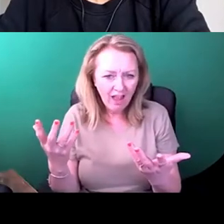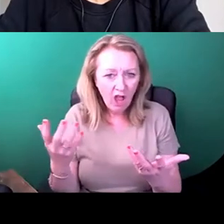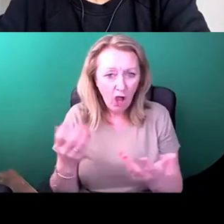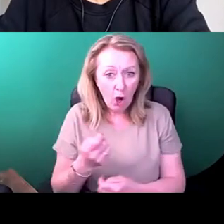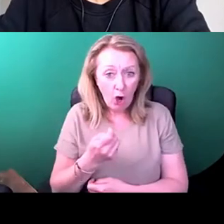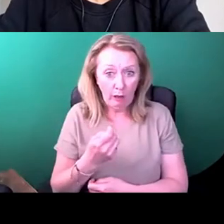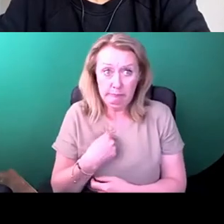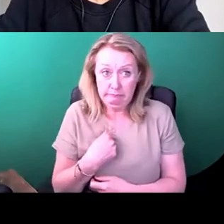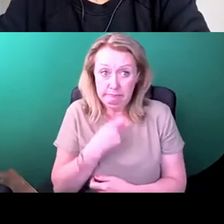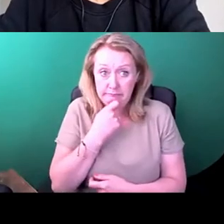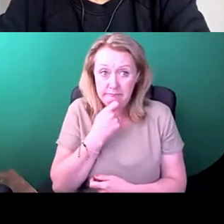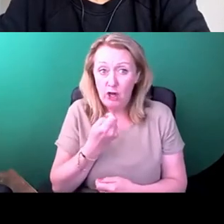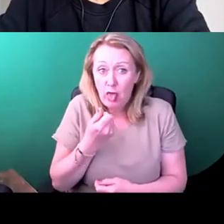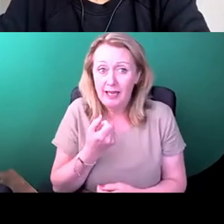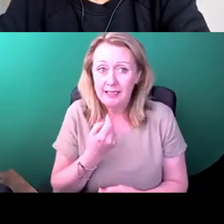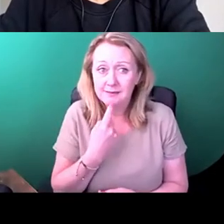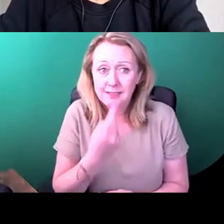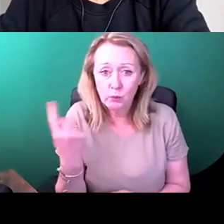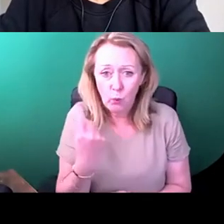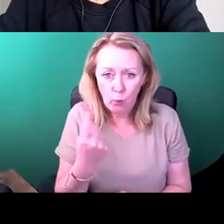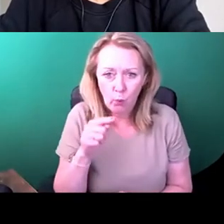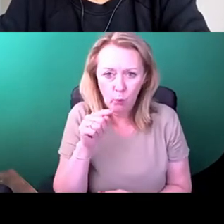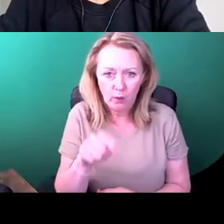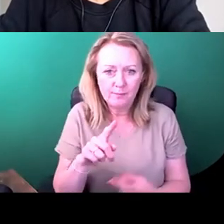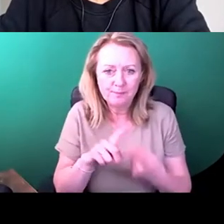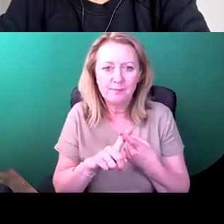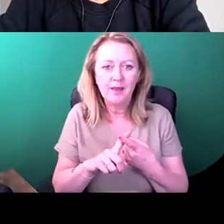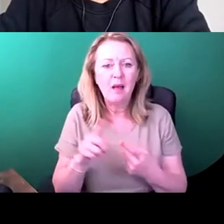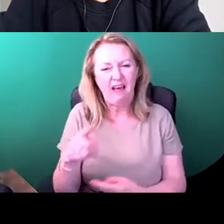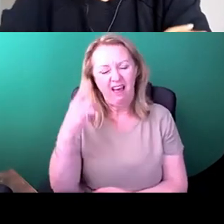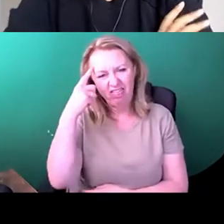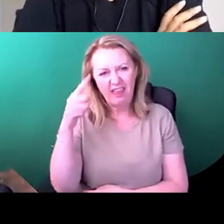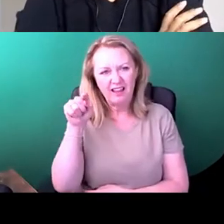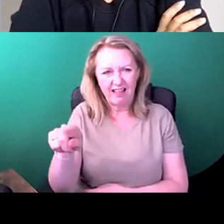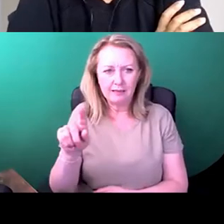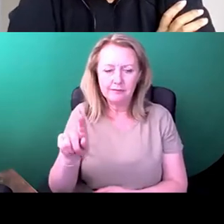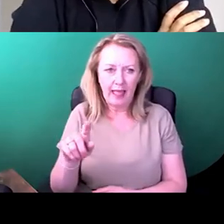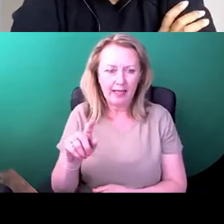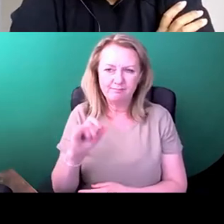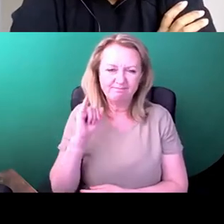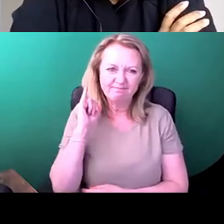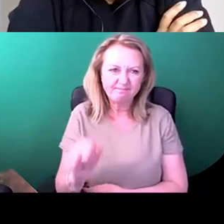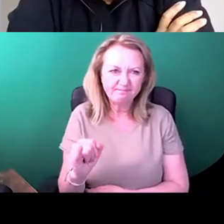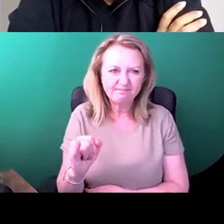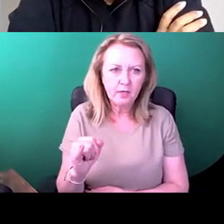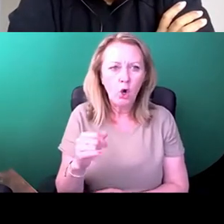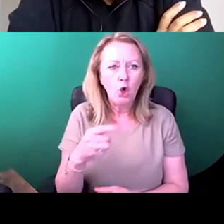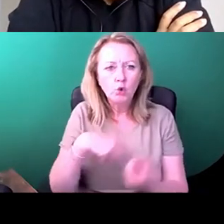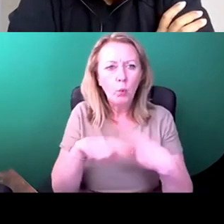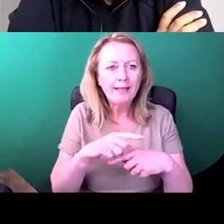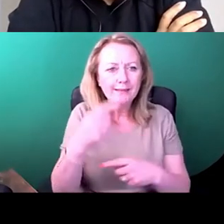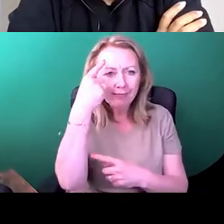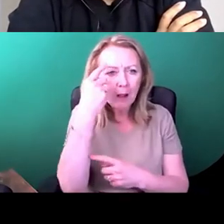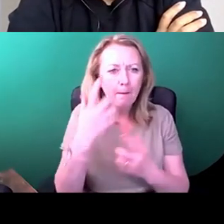that's called inclusive, but to my mind, it's just a sham. And so I think we really need to think carefully when we use that